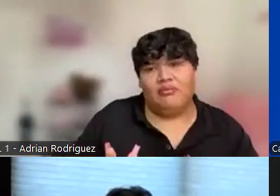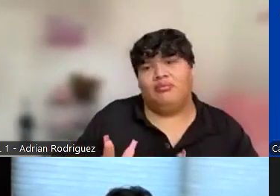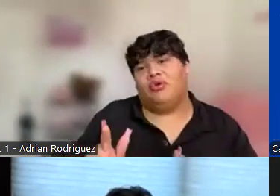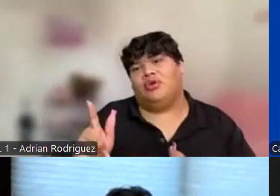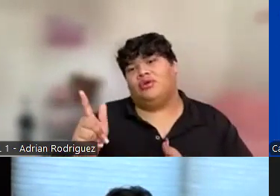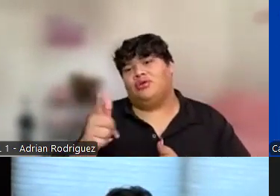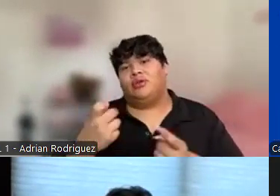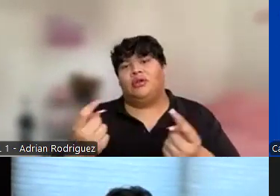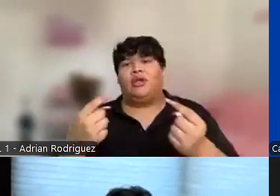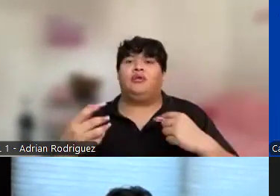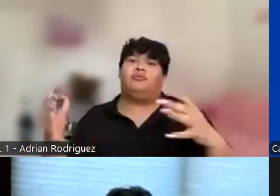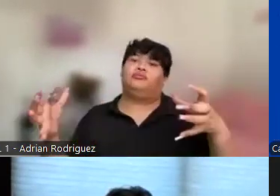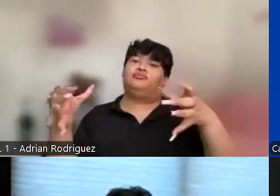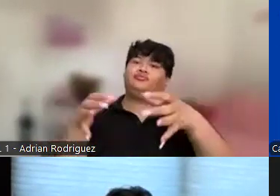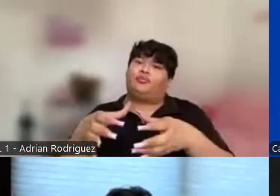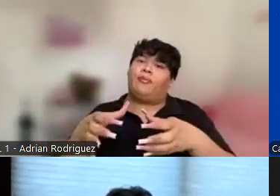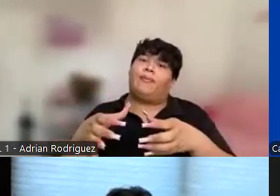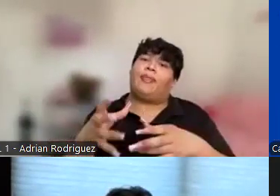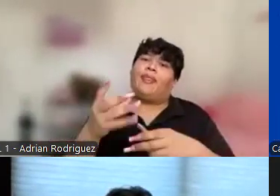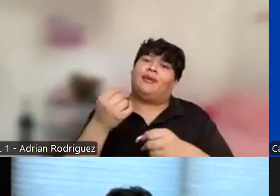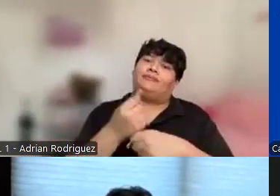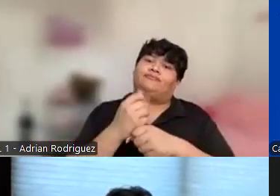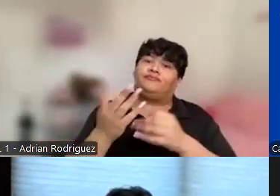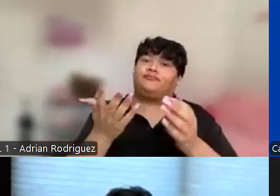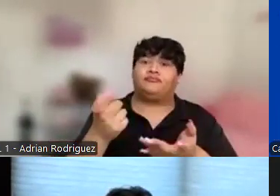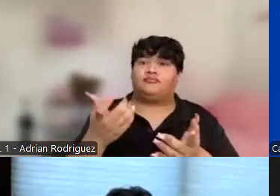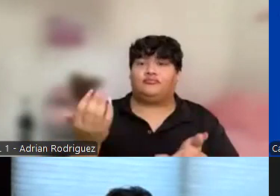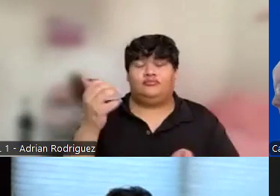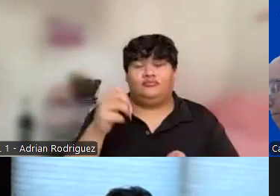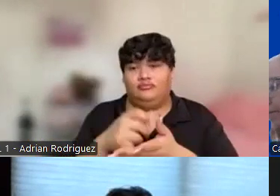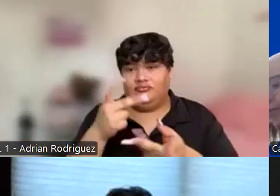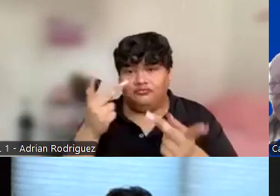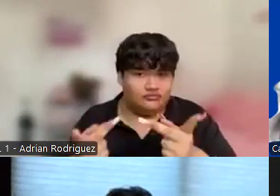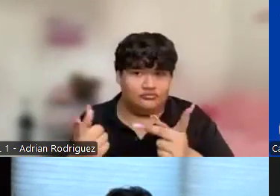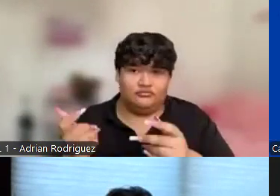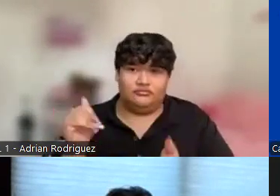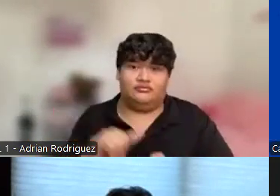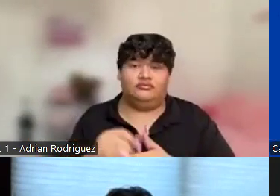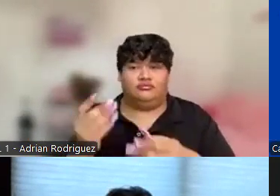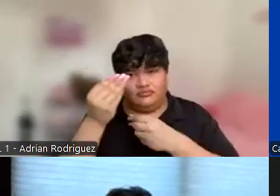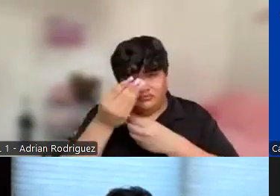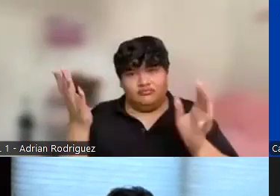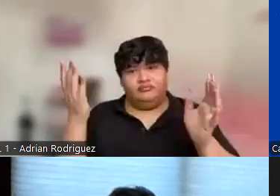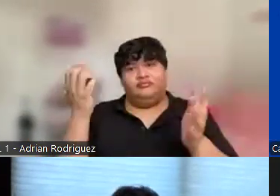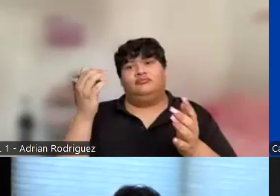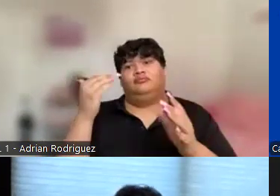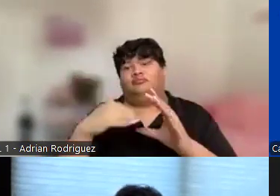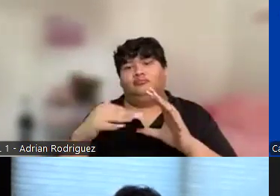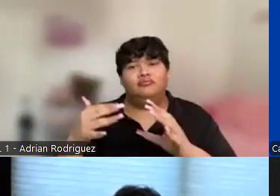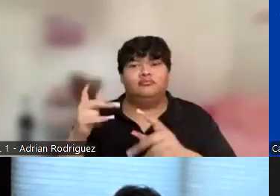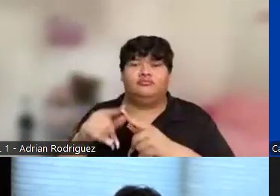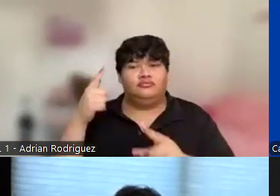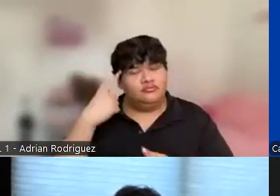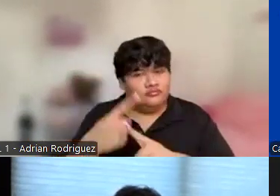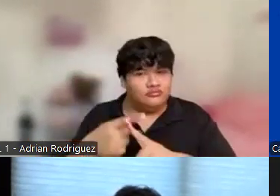They came together at that time, and maybe we need to revisit that to reduce that stigma so that cognitive health is